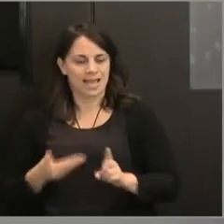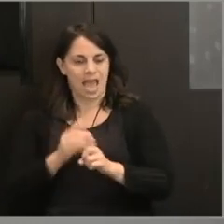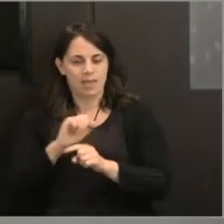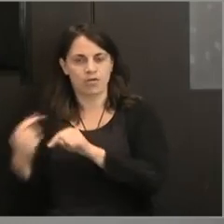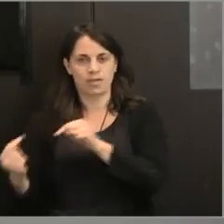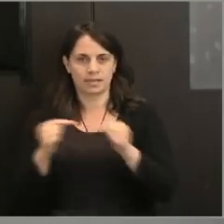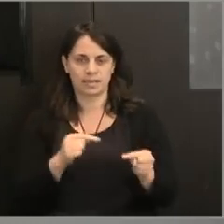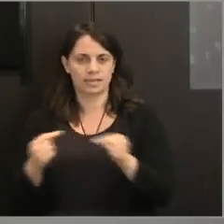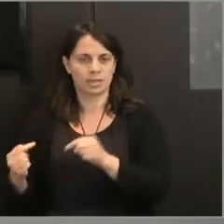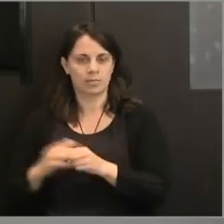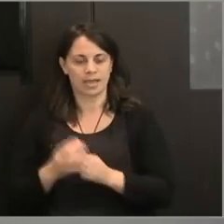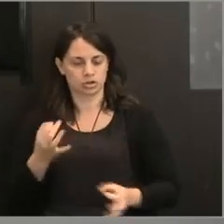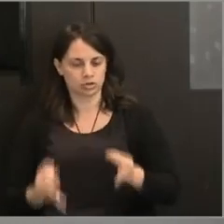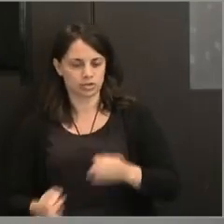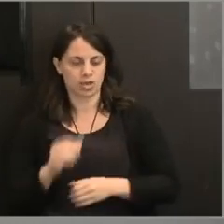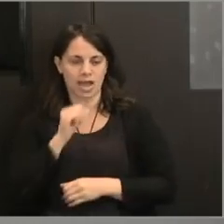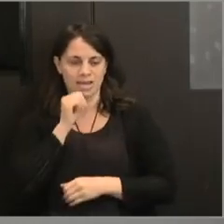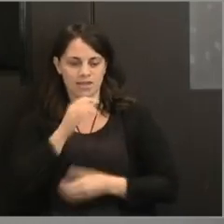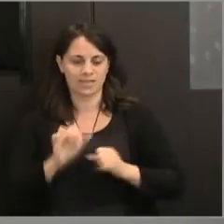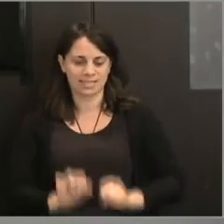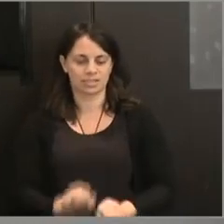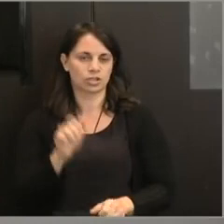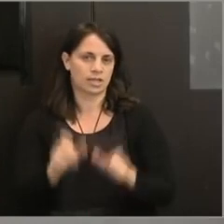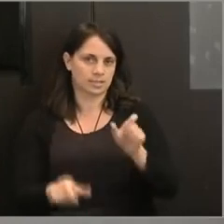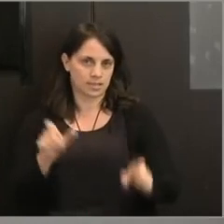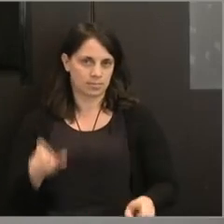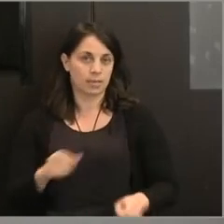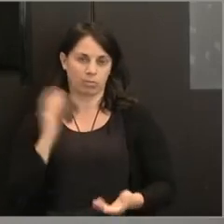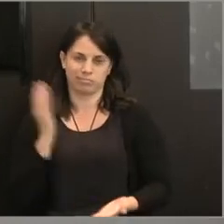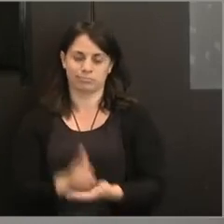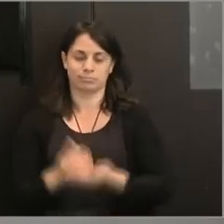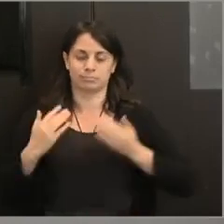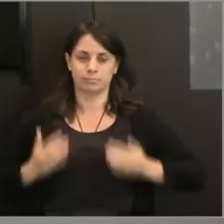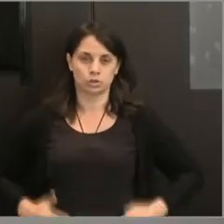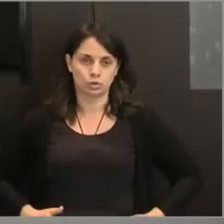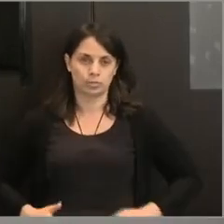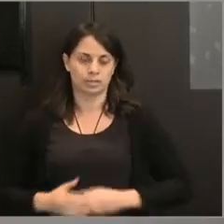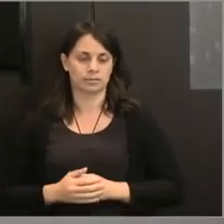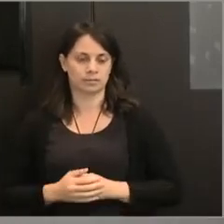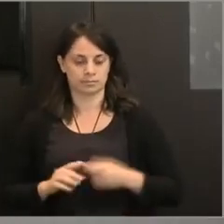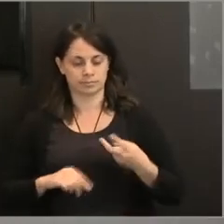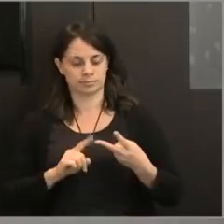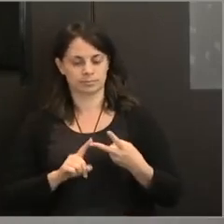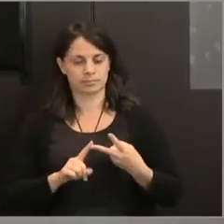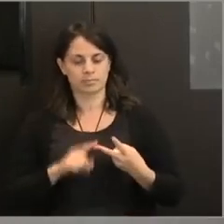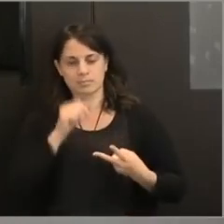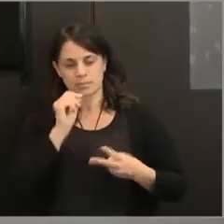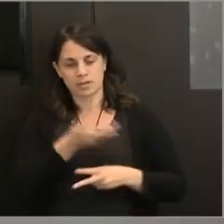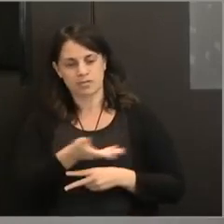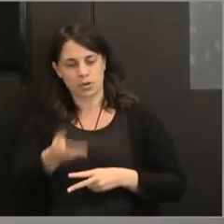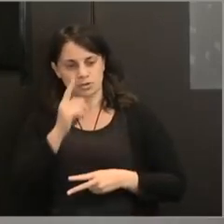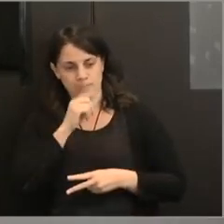to determine firstly whether Indigenous peoples were fully human, and secondly whether they could